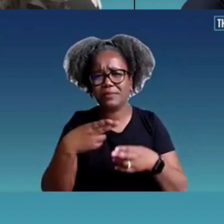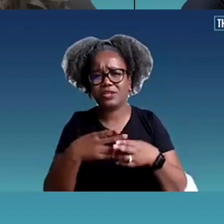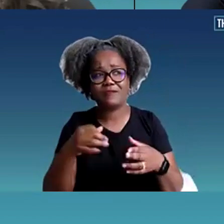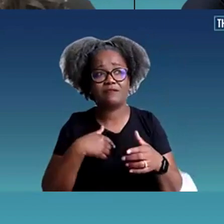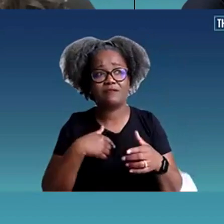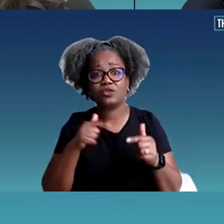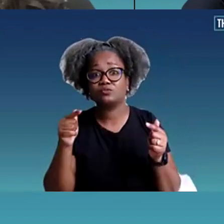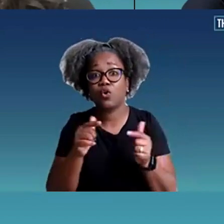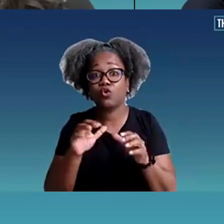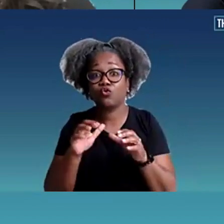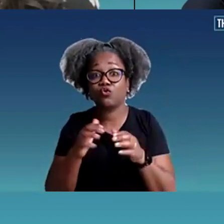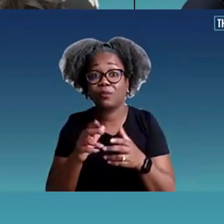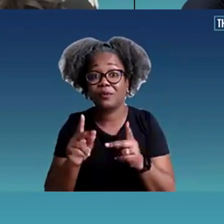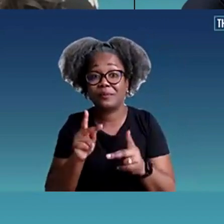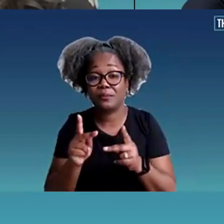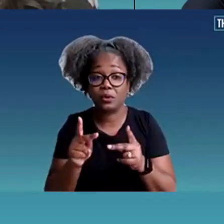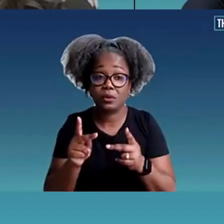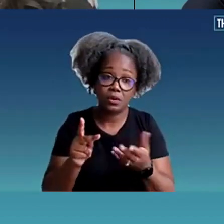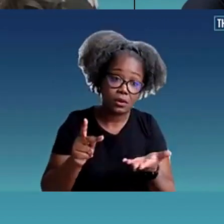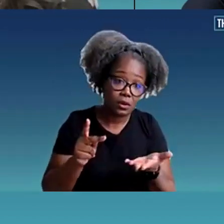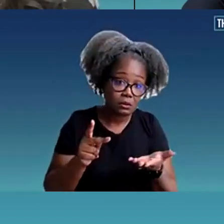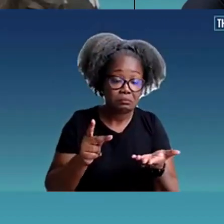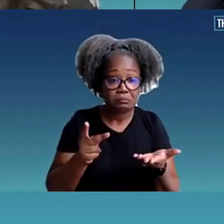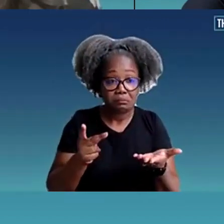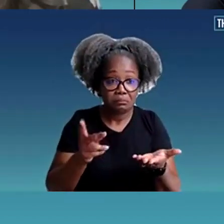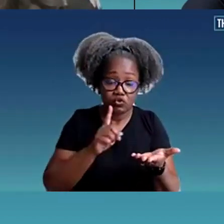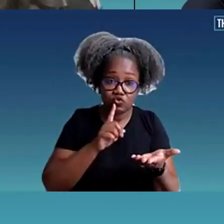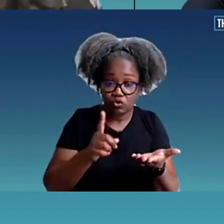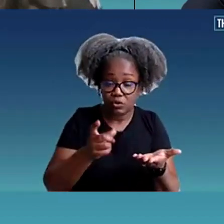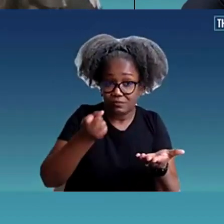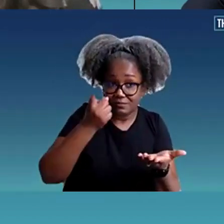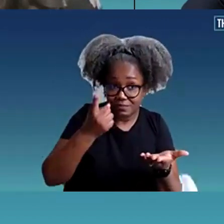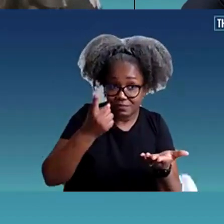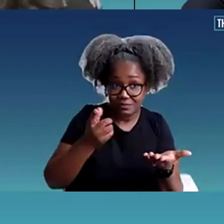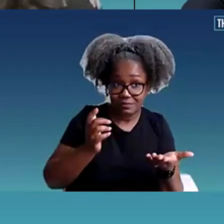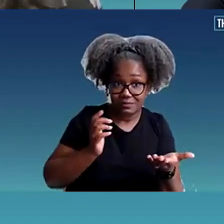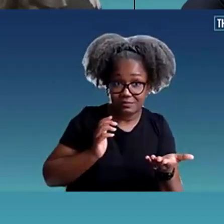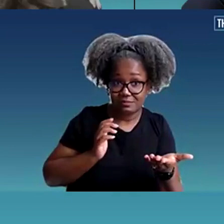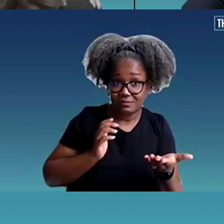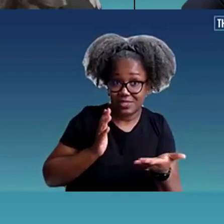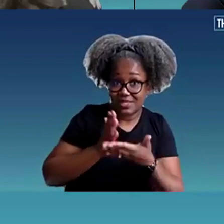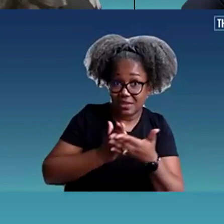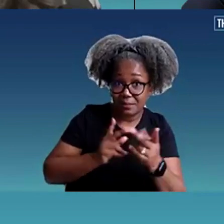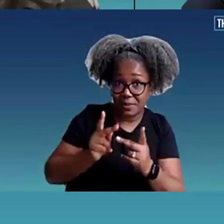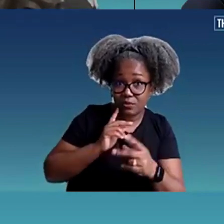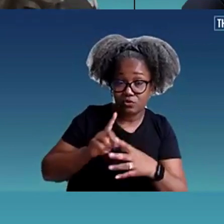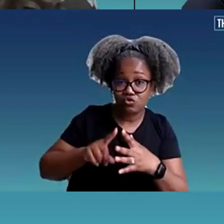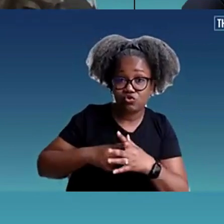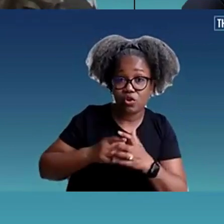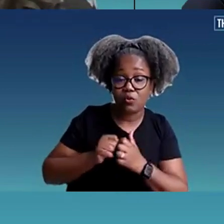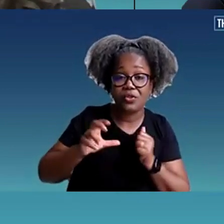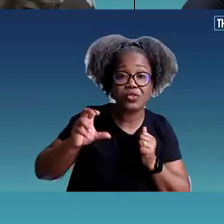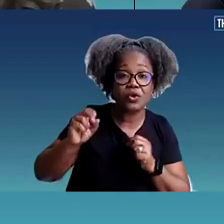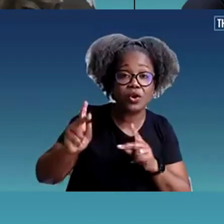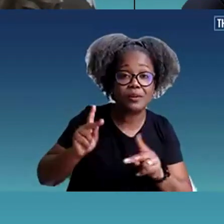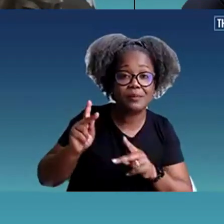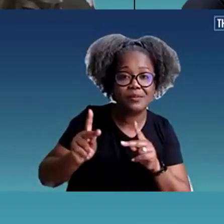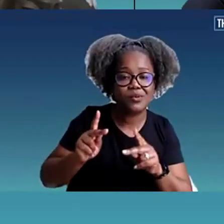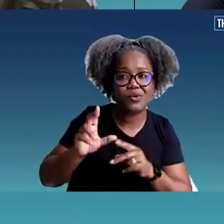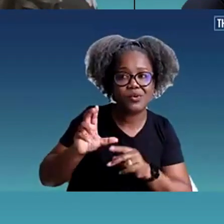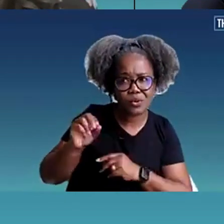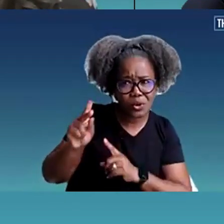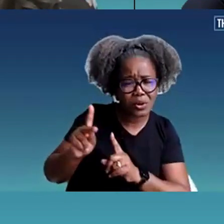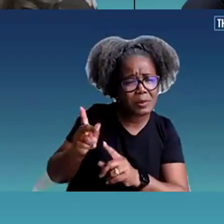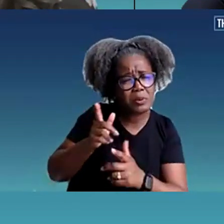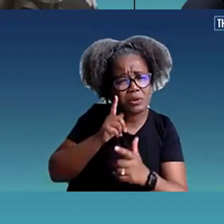30 members. That's not really enough to do something statistically significant, but we had the opportunity to be able to hear from community members,